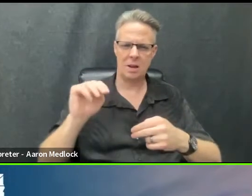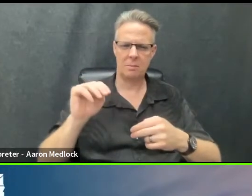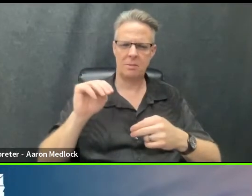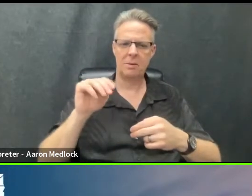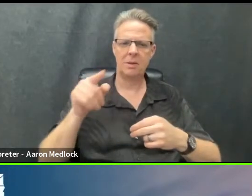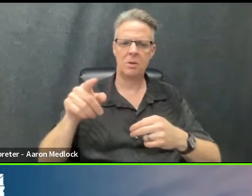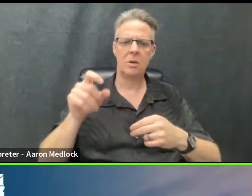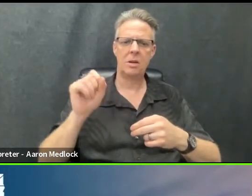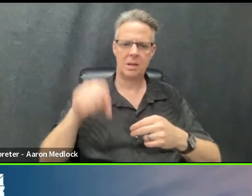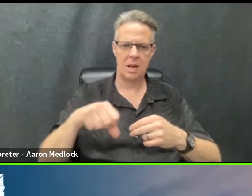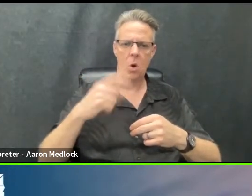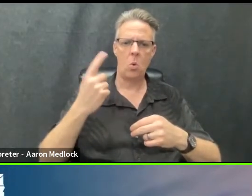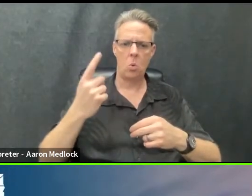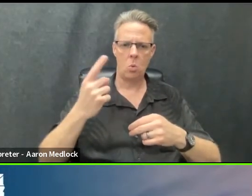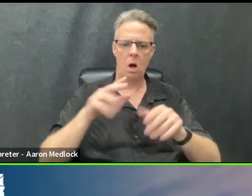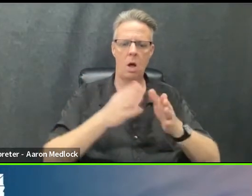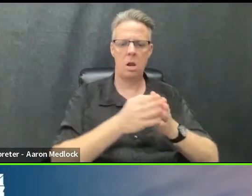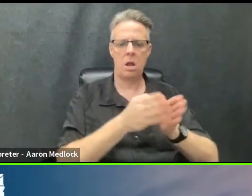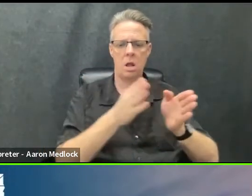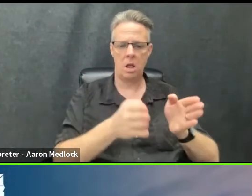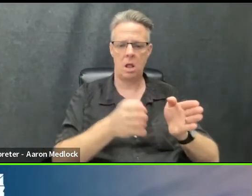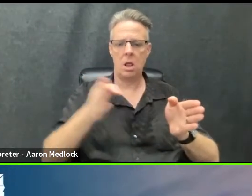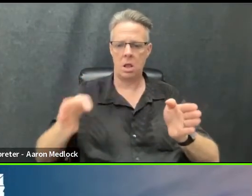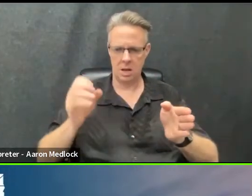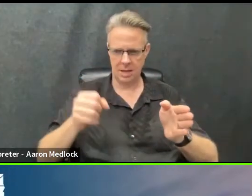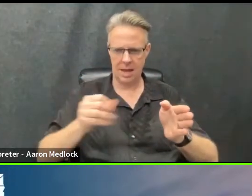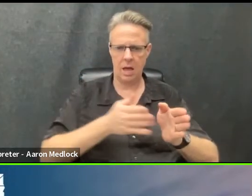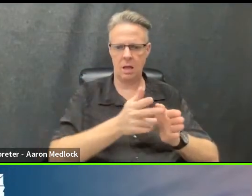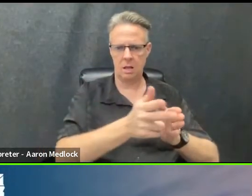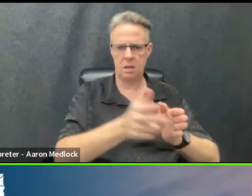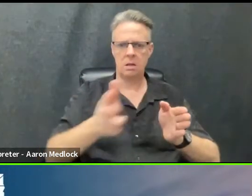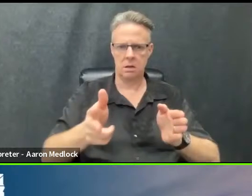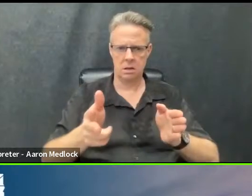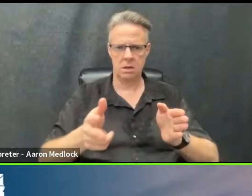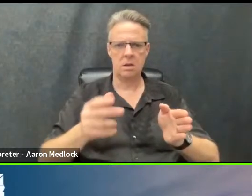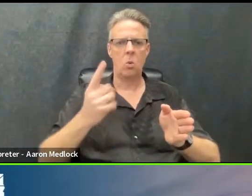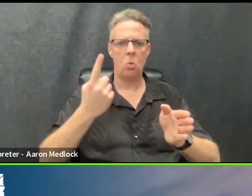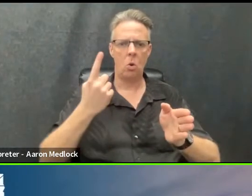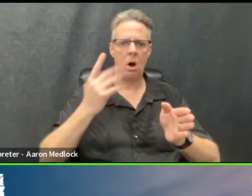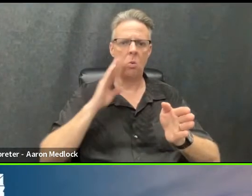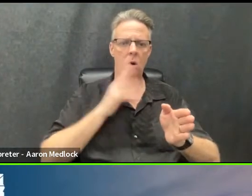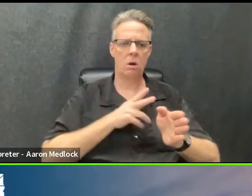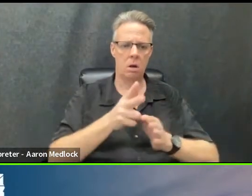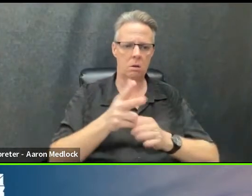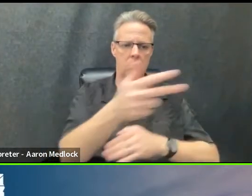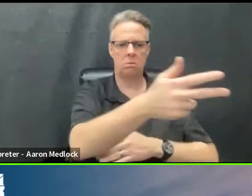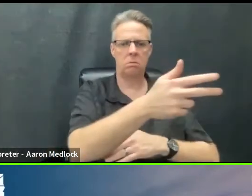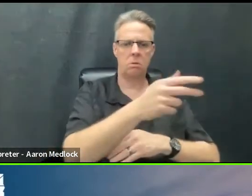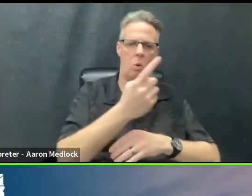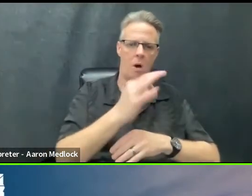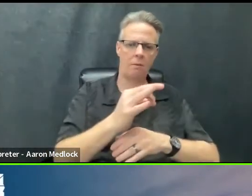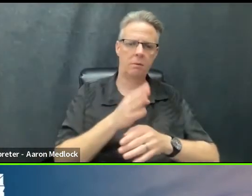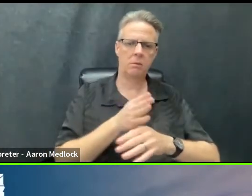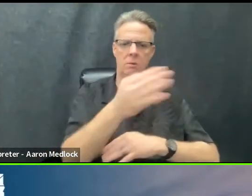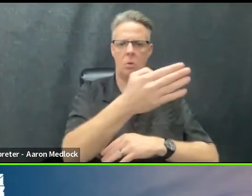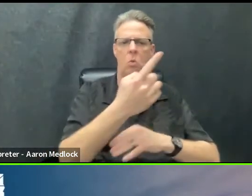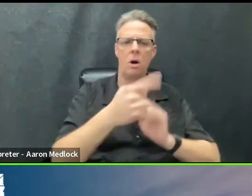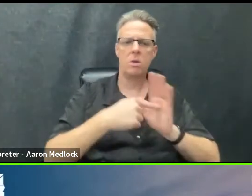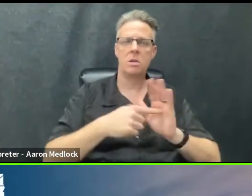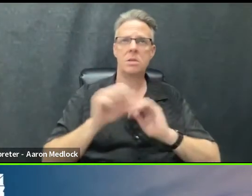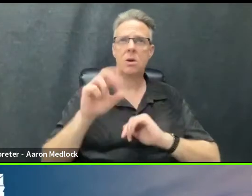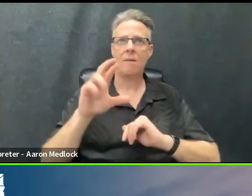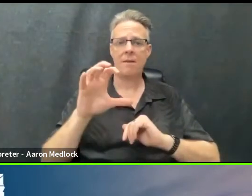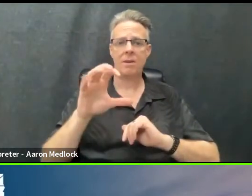can go beyond one interchange. A lot of the pictures we showed, it comes on at one and gets off at the next one. A good example of that is SR